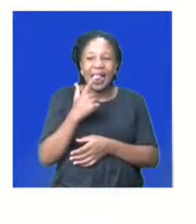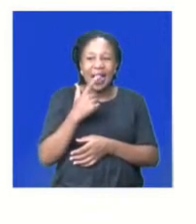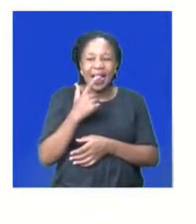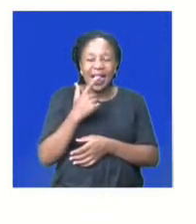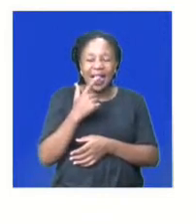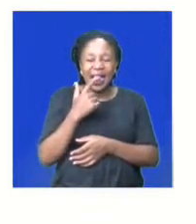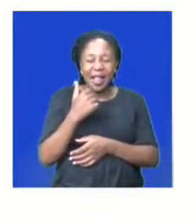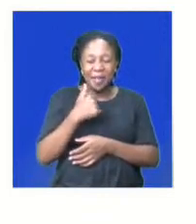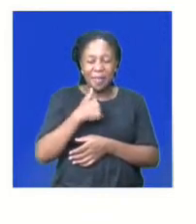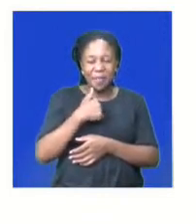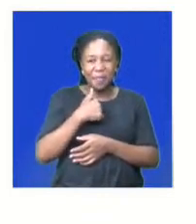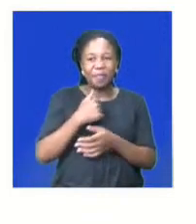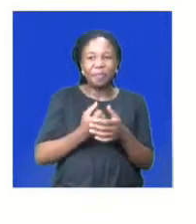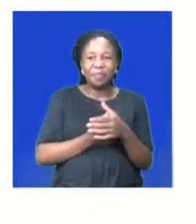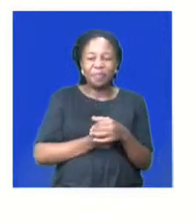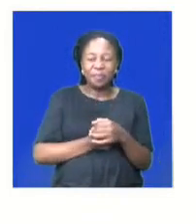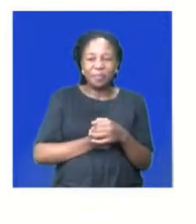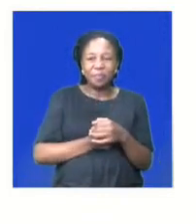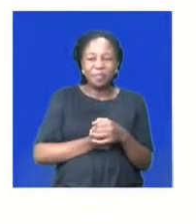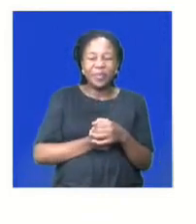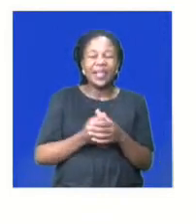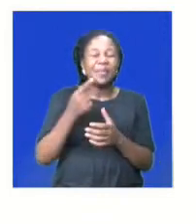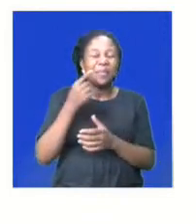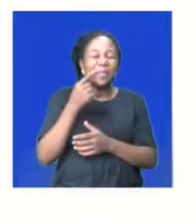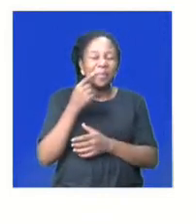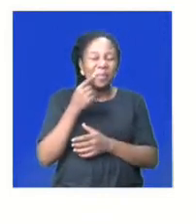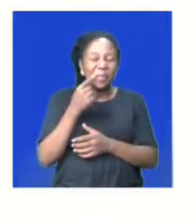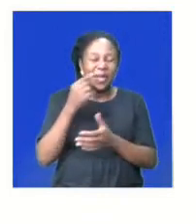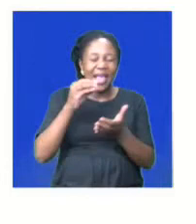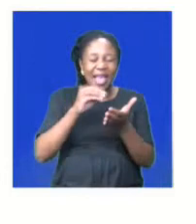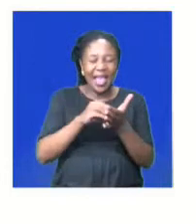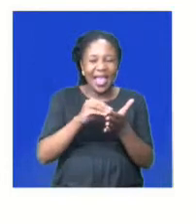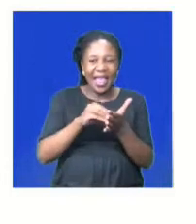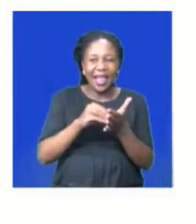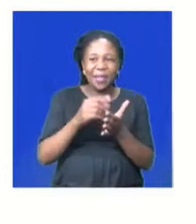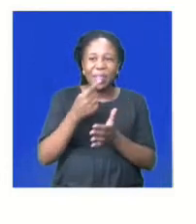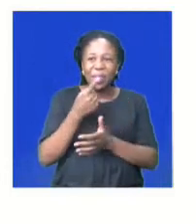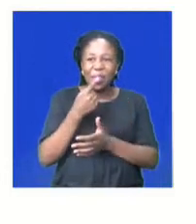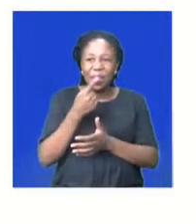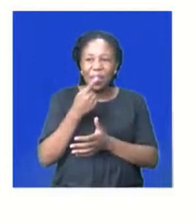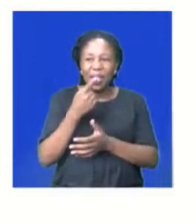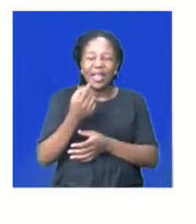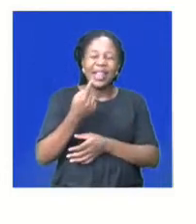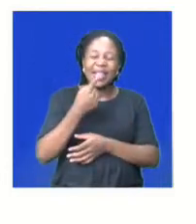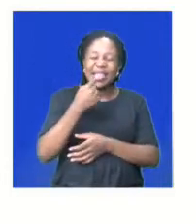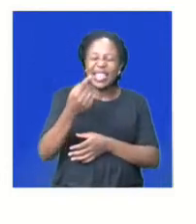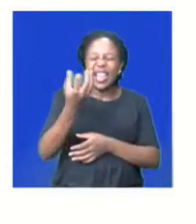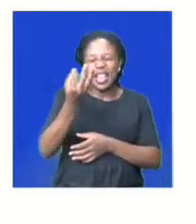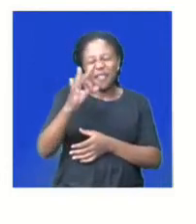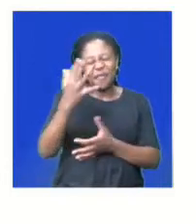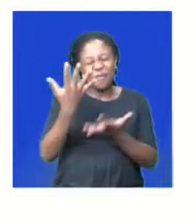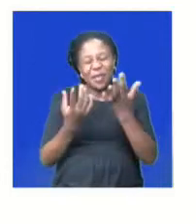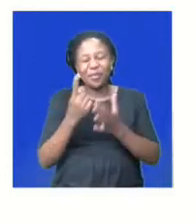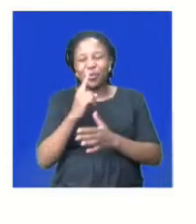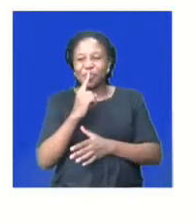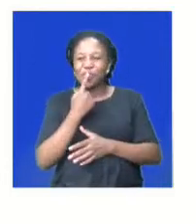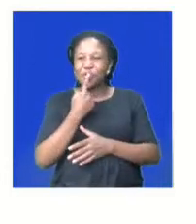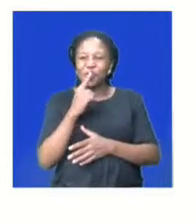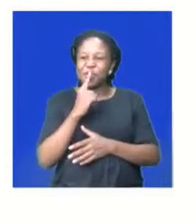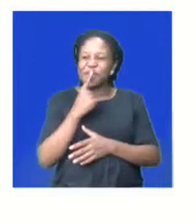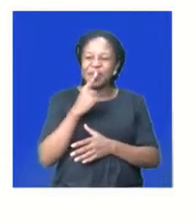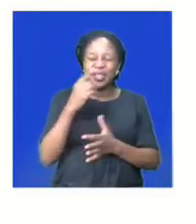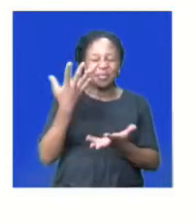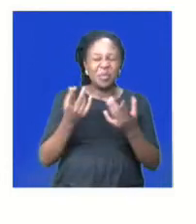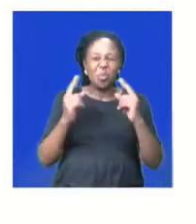our tongue. The tongue in the mouth tells us whether the food is sweet or